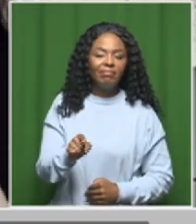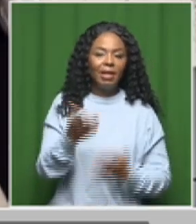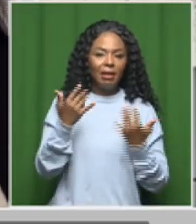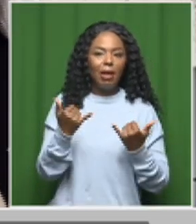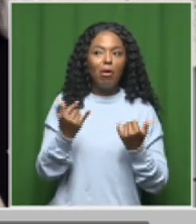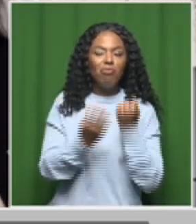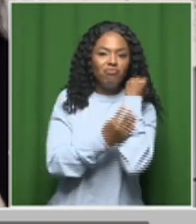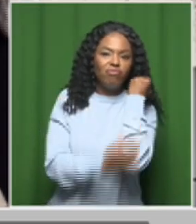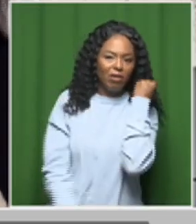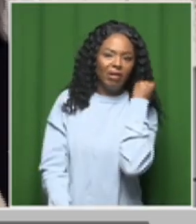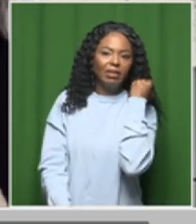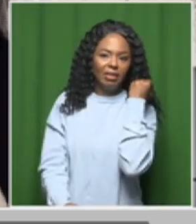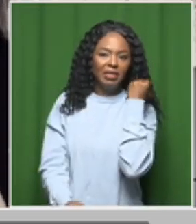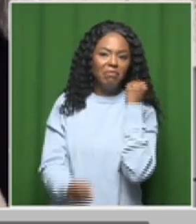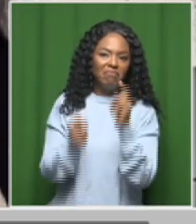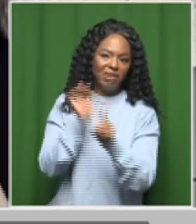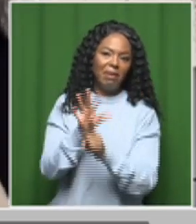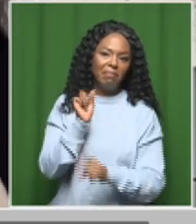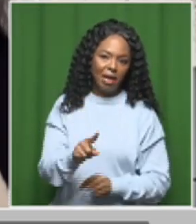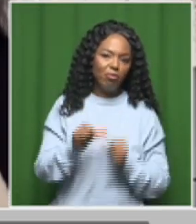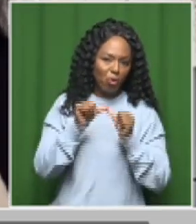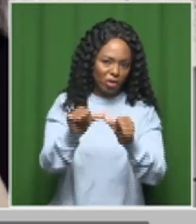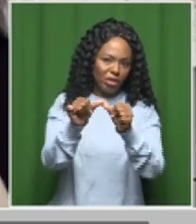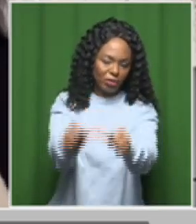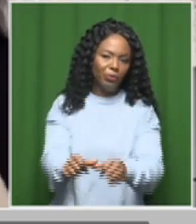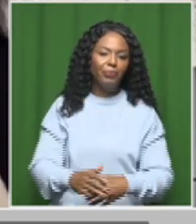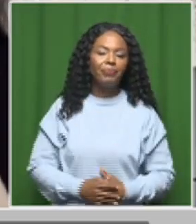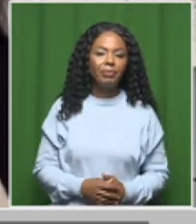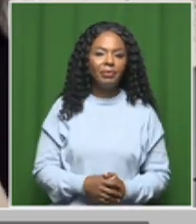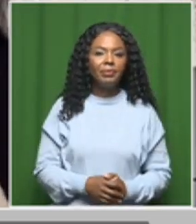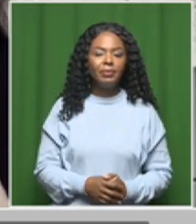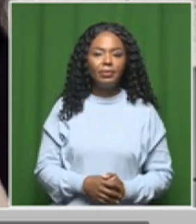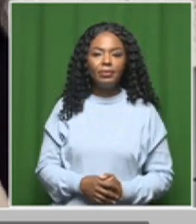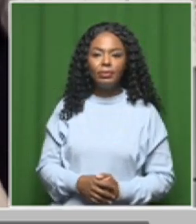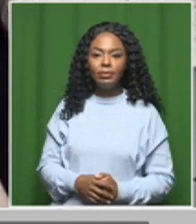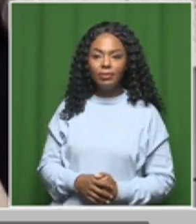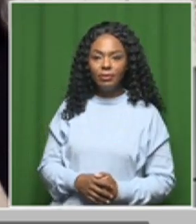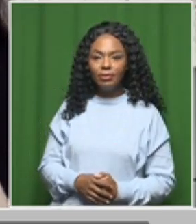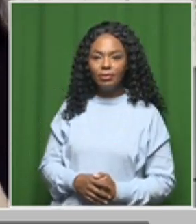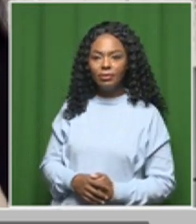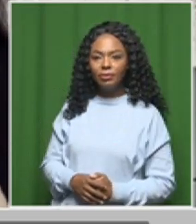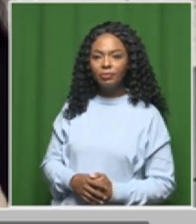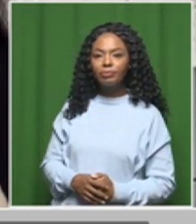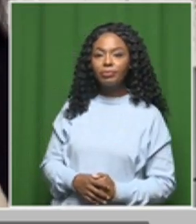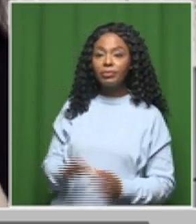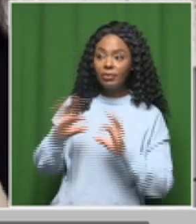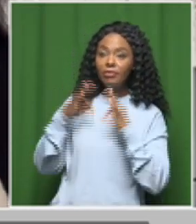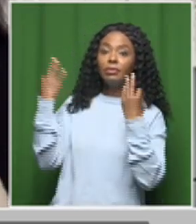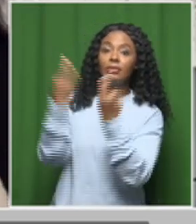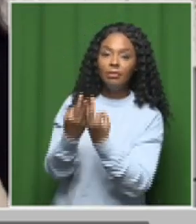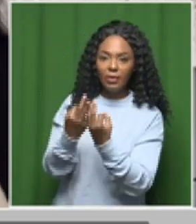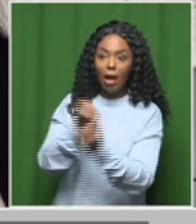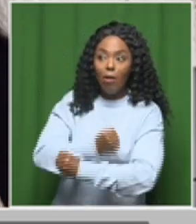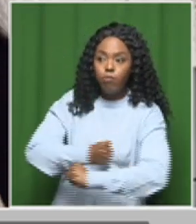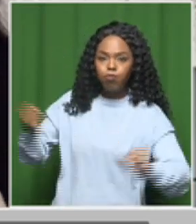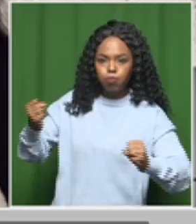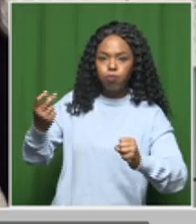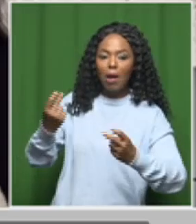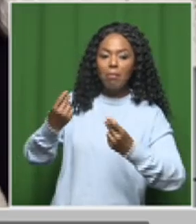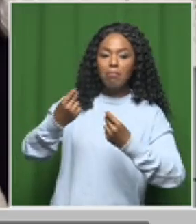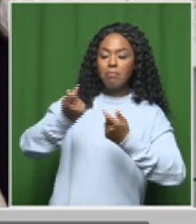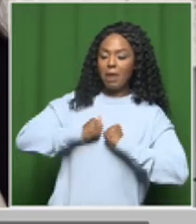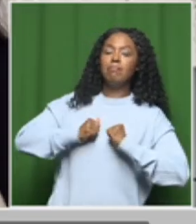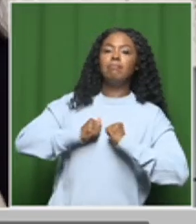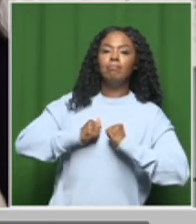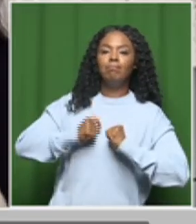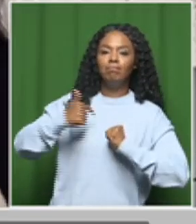poverty cycle then continues. And then what about genetics, Sanele? Is this something that we speak